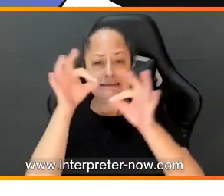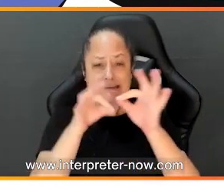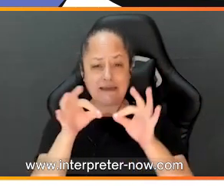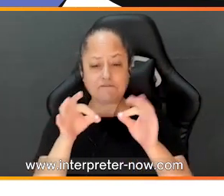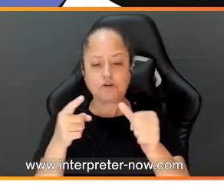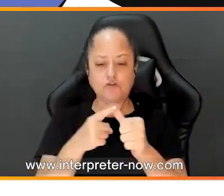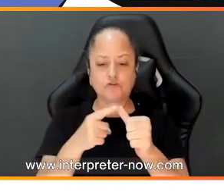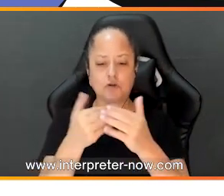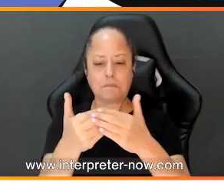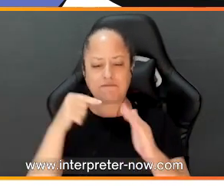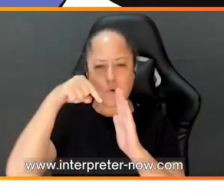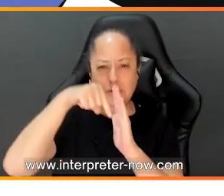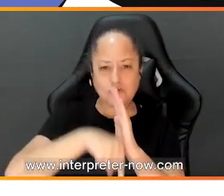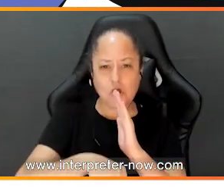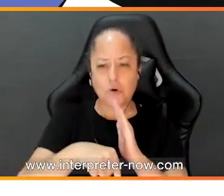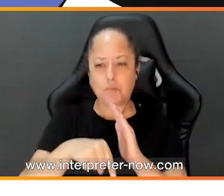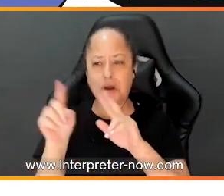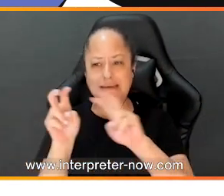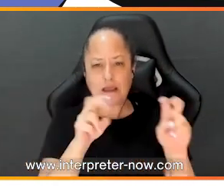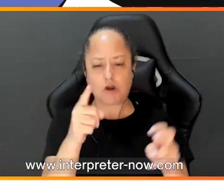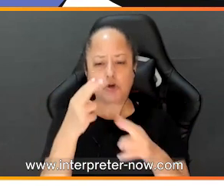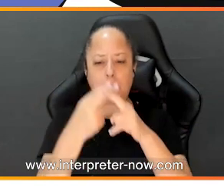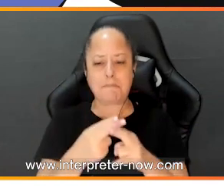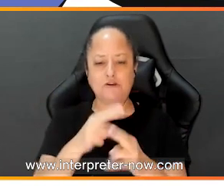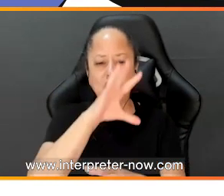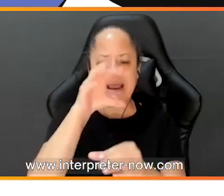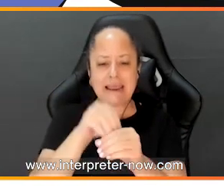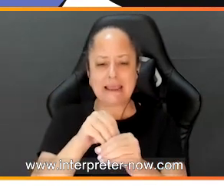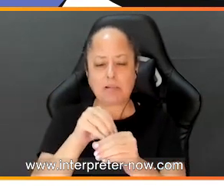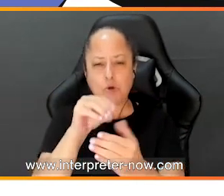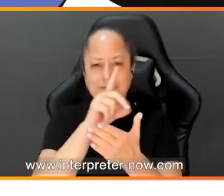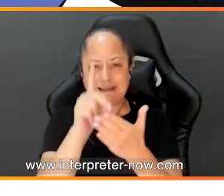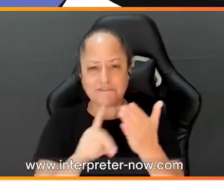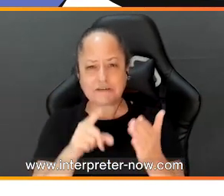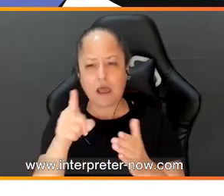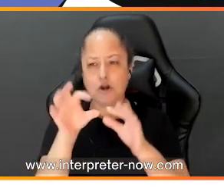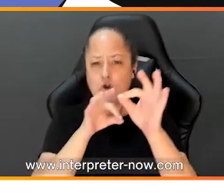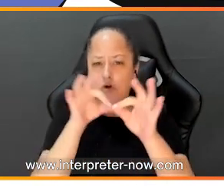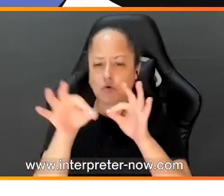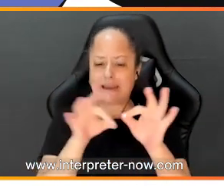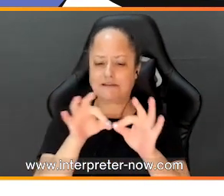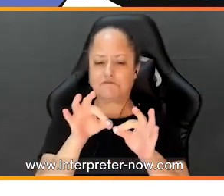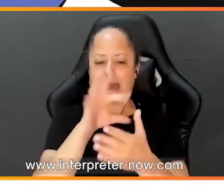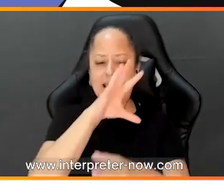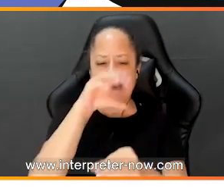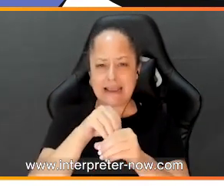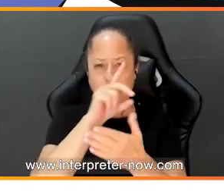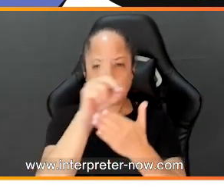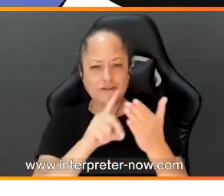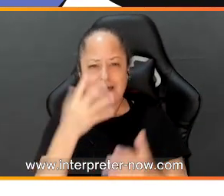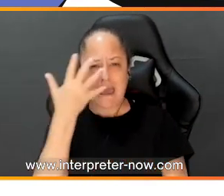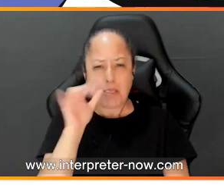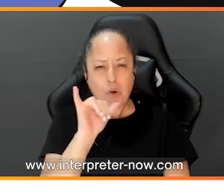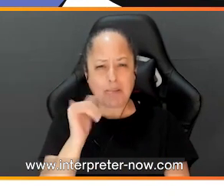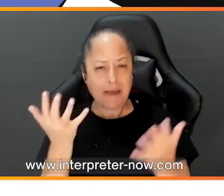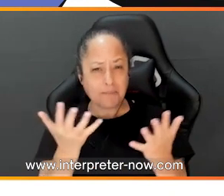first before we go deep into the heart of our topic today. And you mentioned inclusive design. Let's start there. Can you define inclusive design? What does that mean?